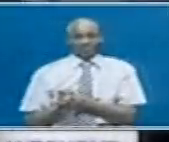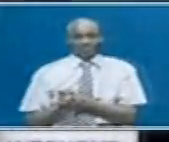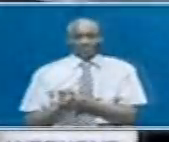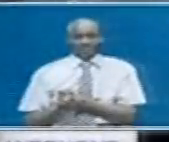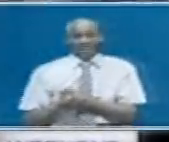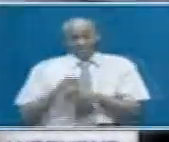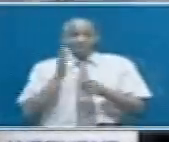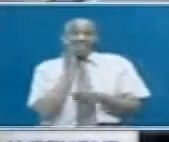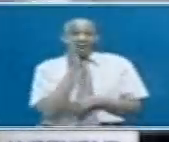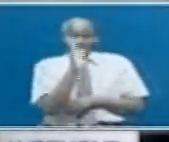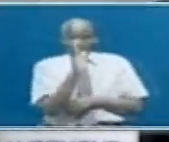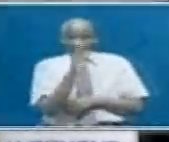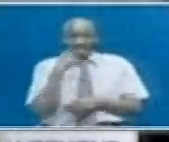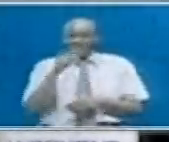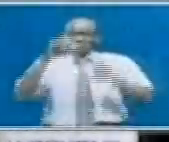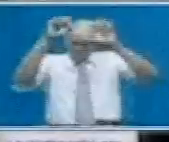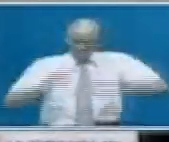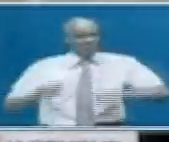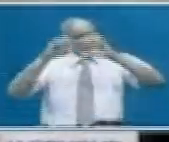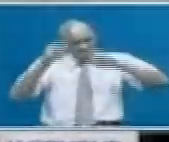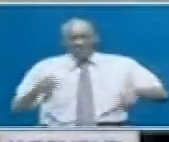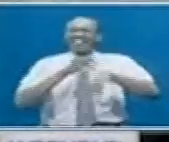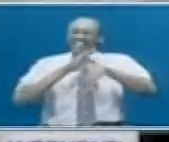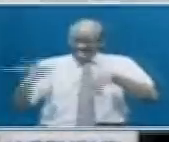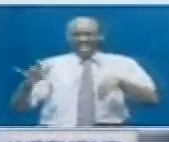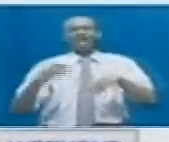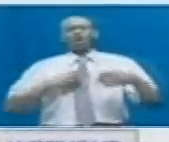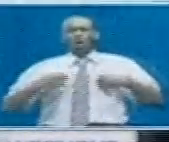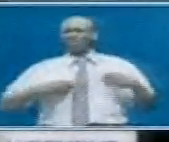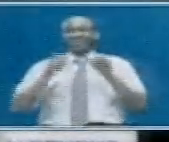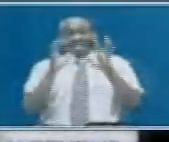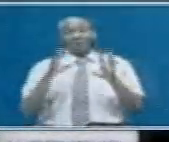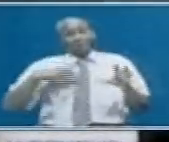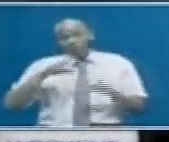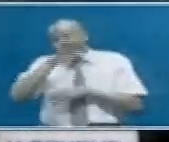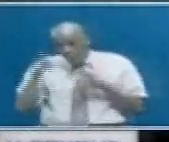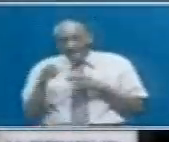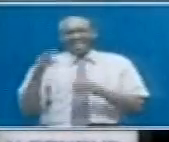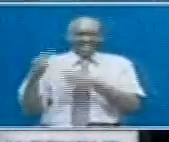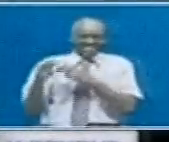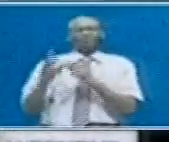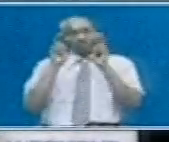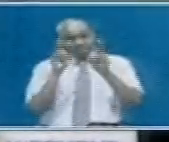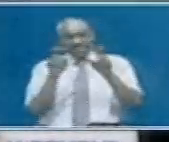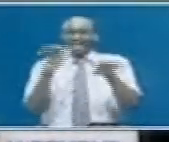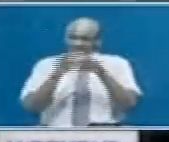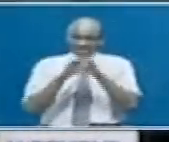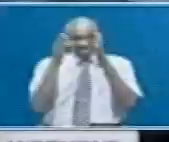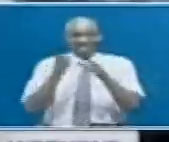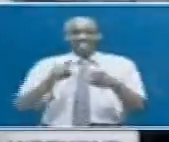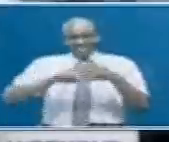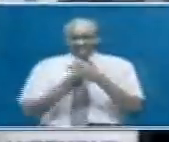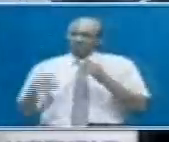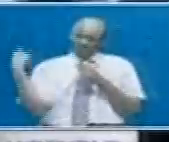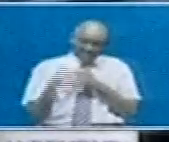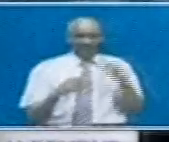Yet Meshack's mother was stripped naked in front of her neighbors, relatives, and they began torching her. Those